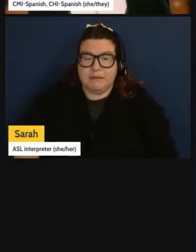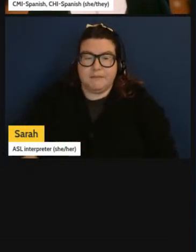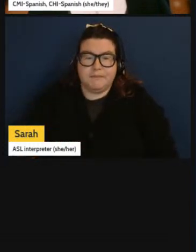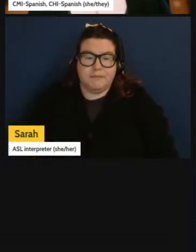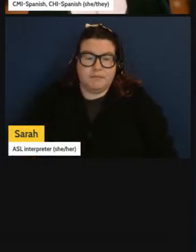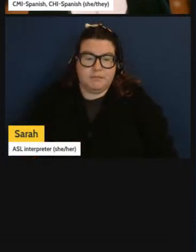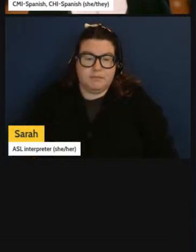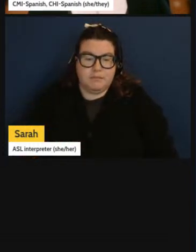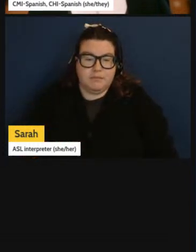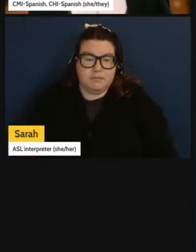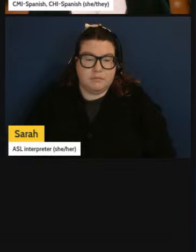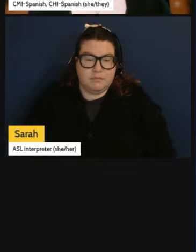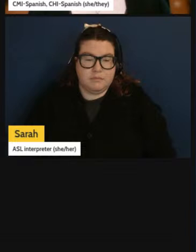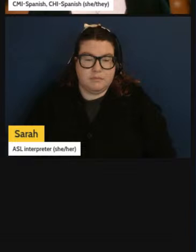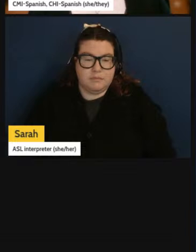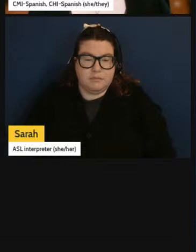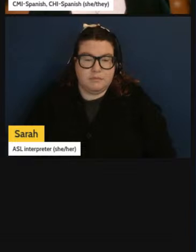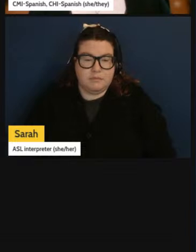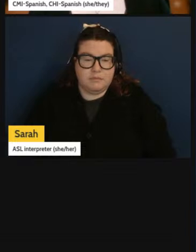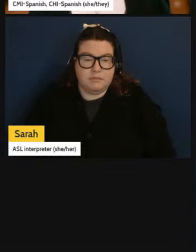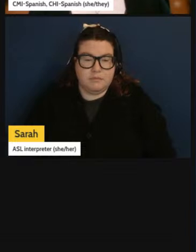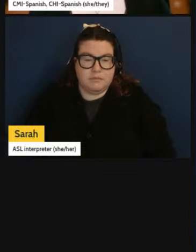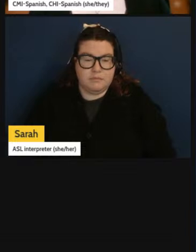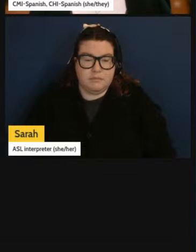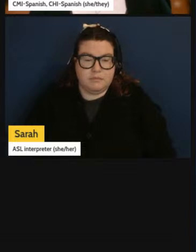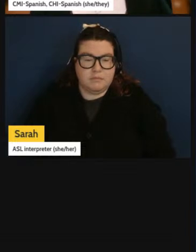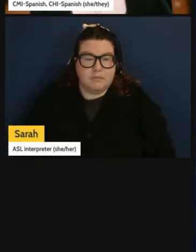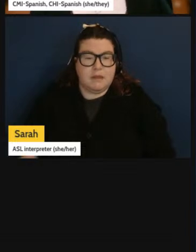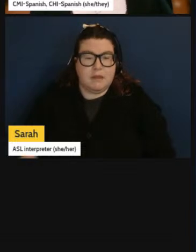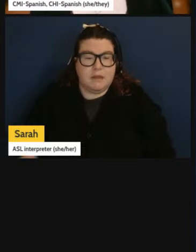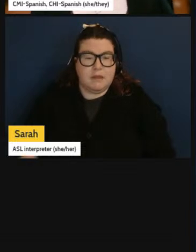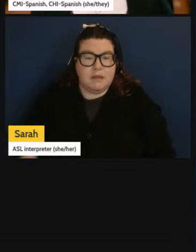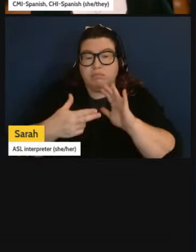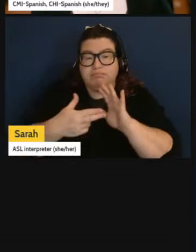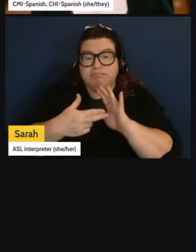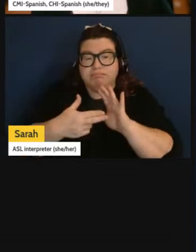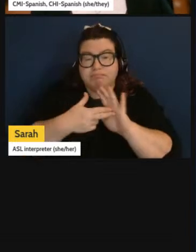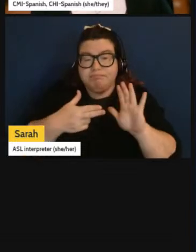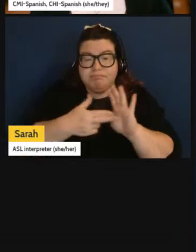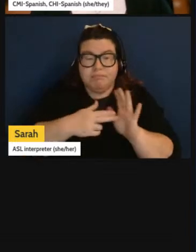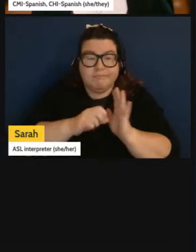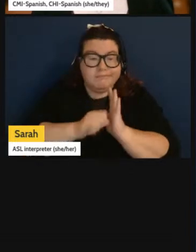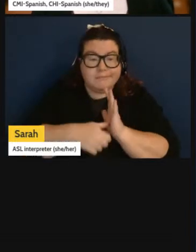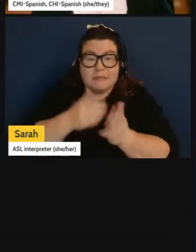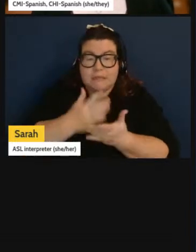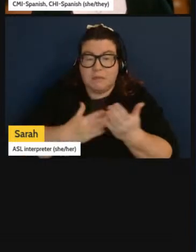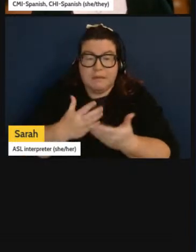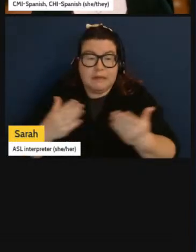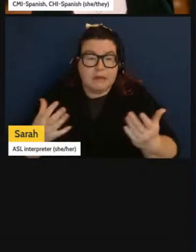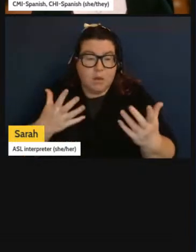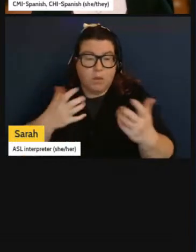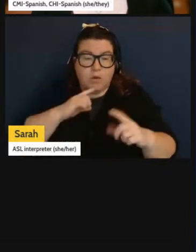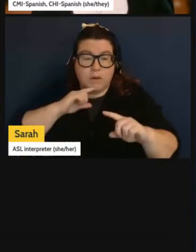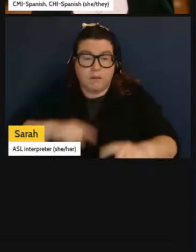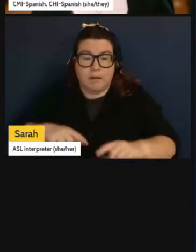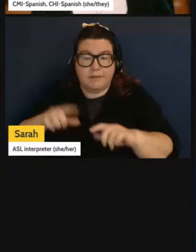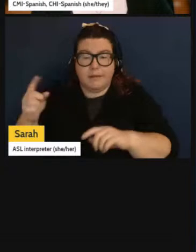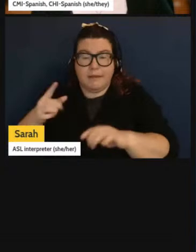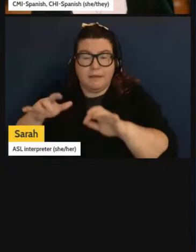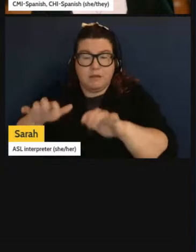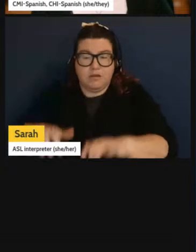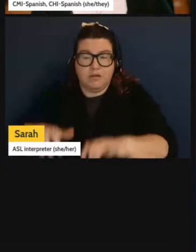I want to highlight a couple of things here in just a second, and I want to respond to something in the chat.